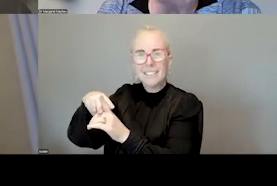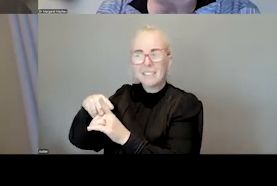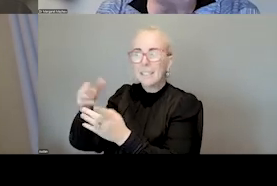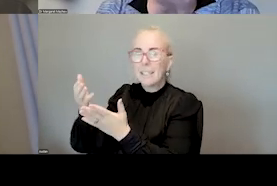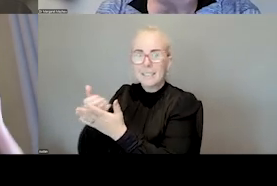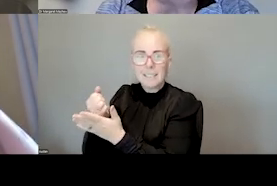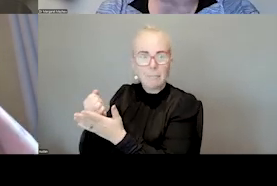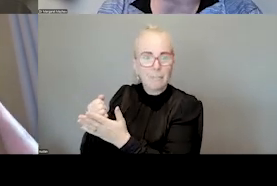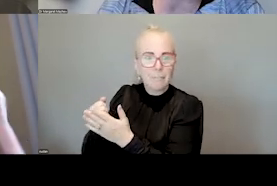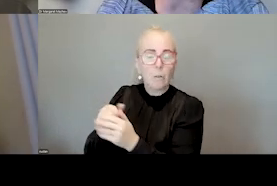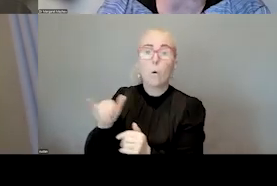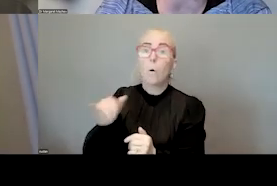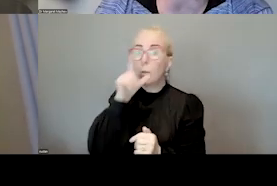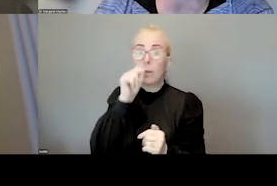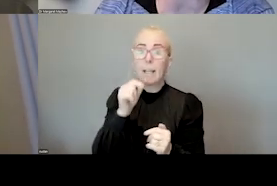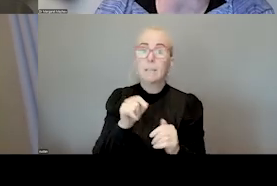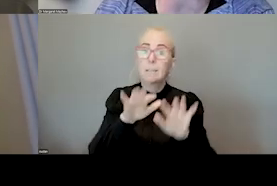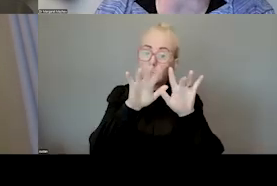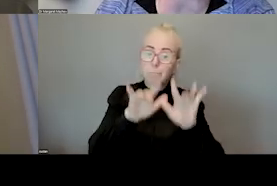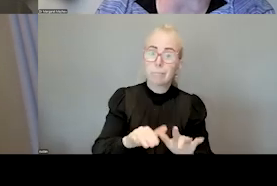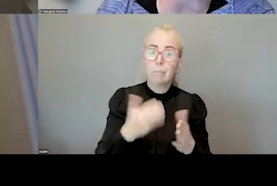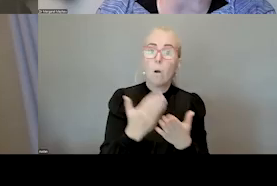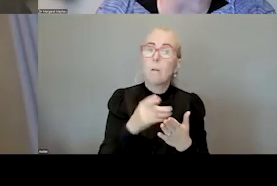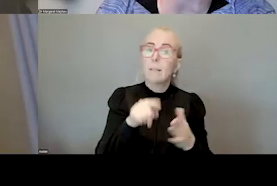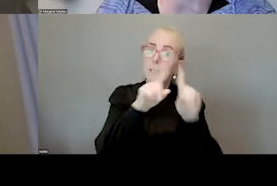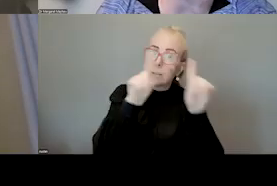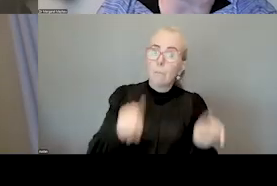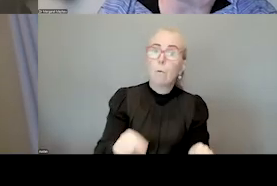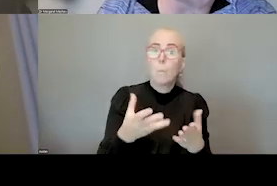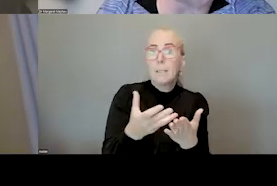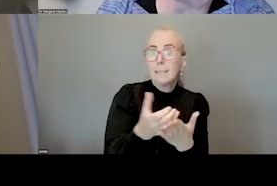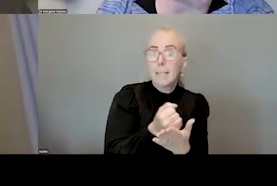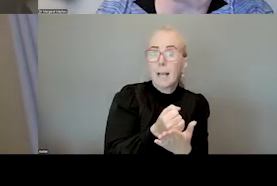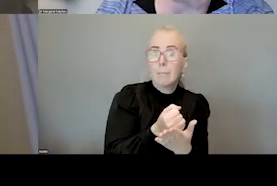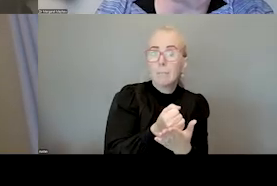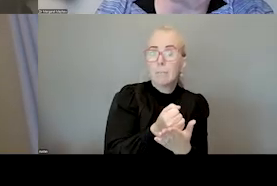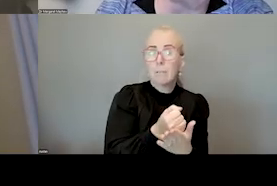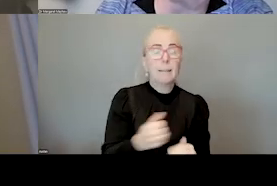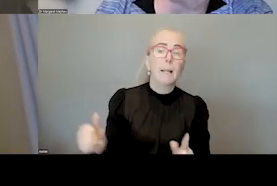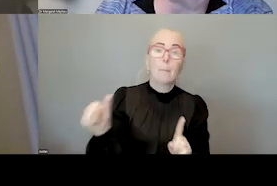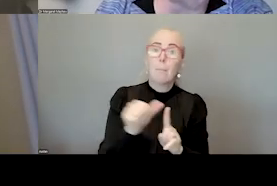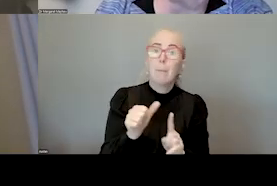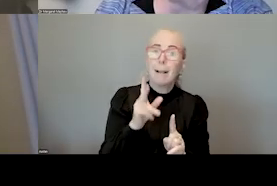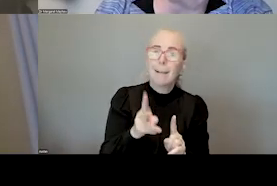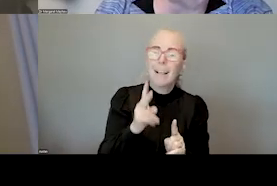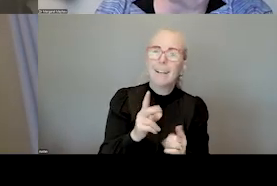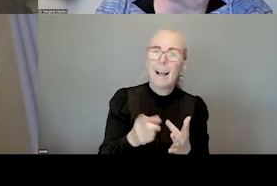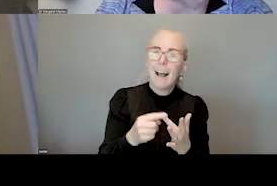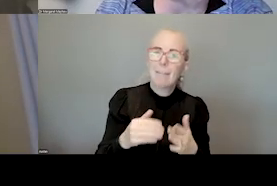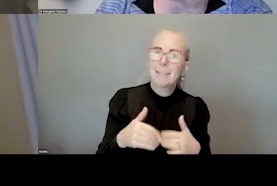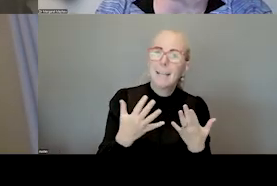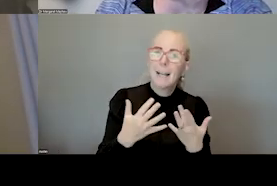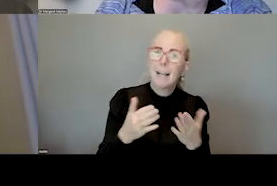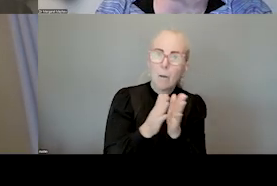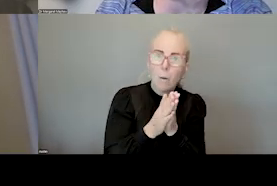that And save button's down the bottom. Yeah. yes, yeah, yeah. So we go down, we've got the panel here that's slightly more gray, cancel and save. So we'll